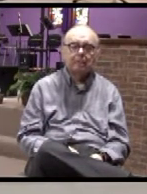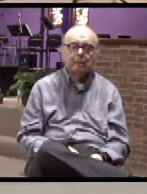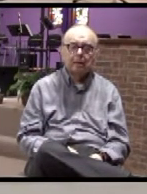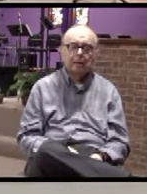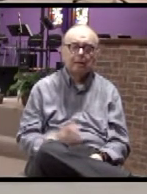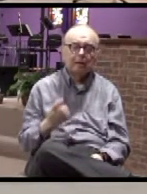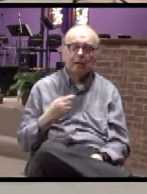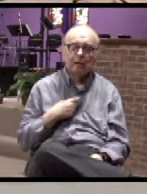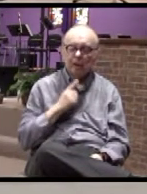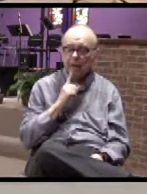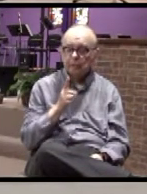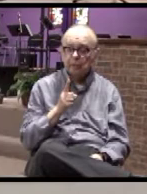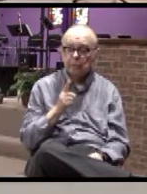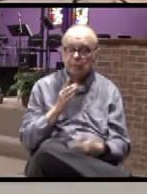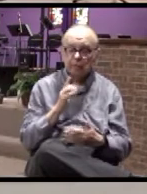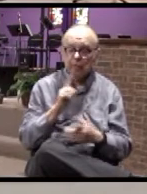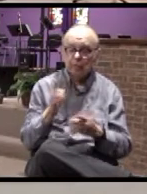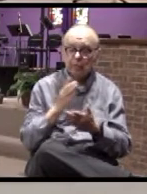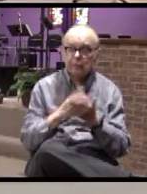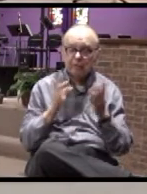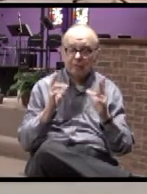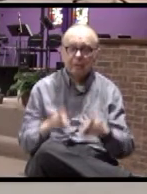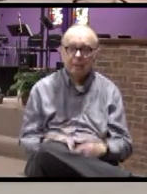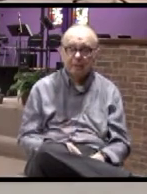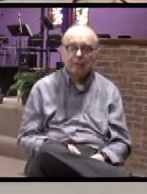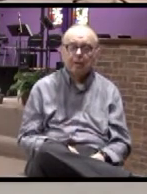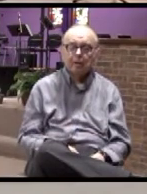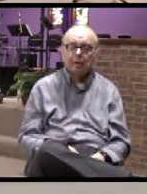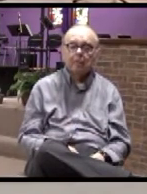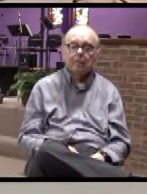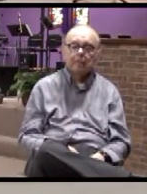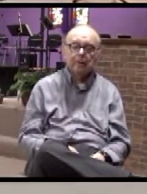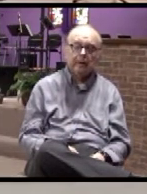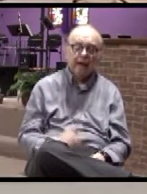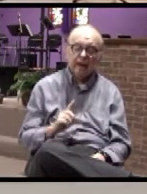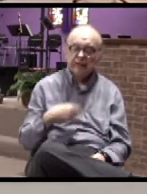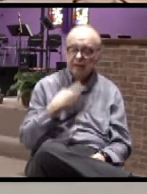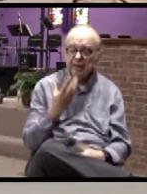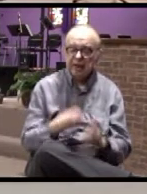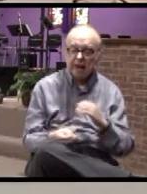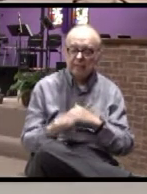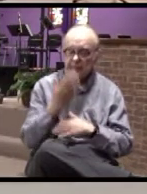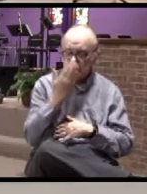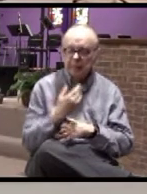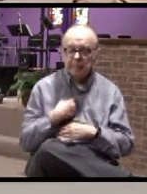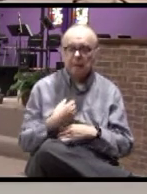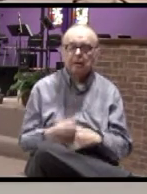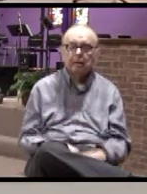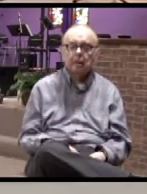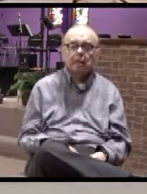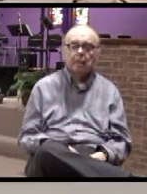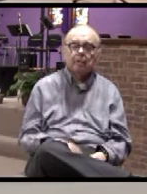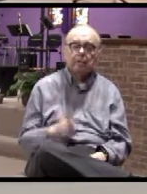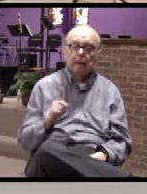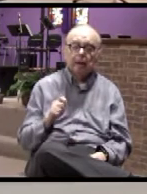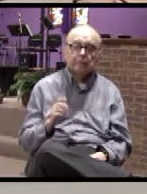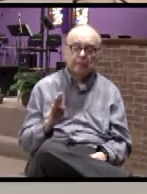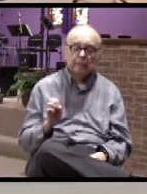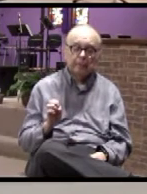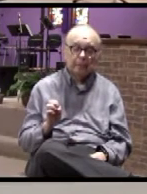I would have told you to go somewhere. I would have told you to get out of my face. And I was supposedly a Christian.